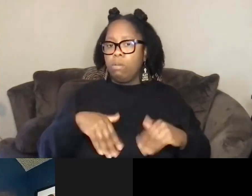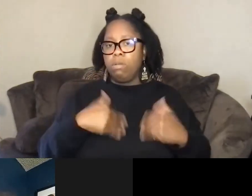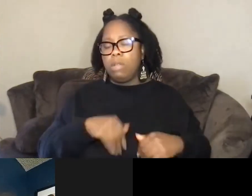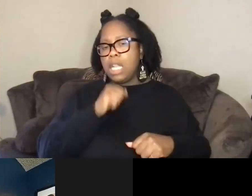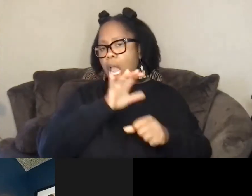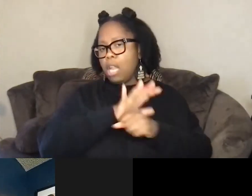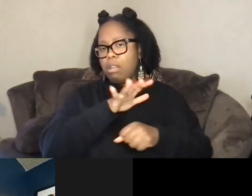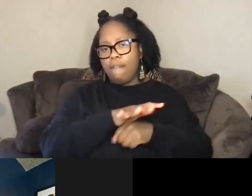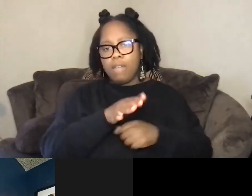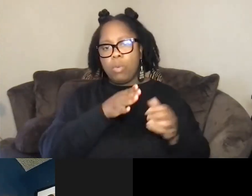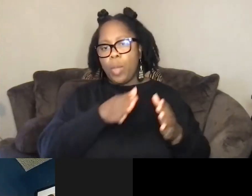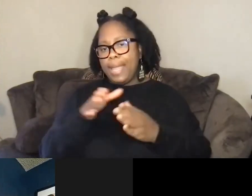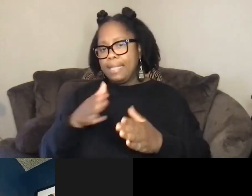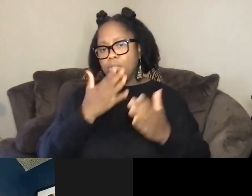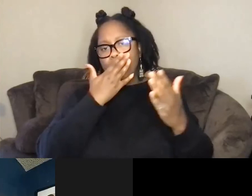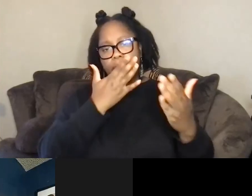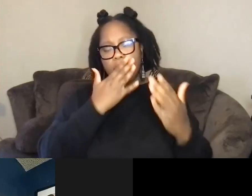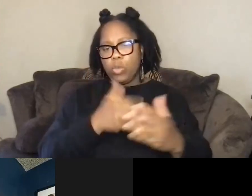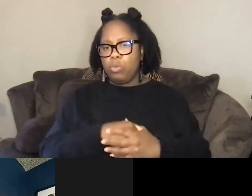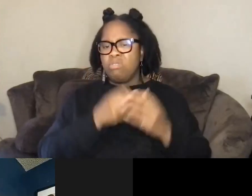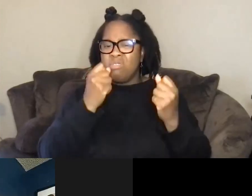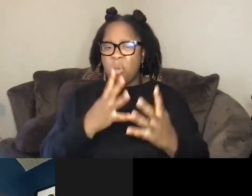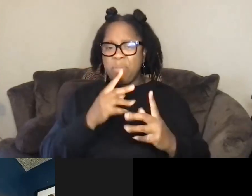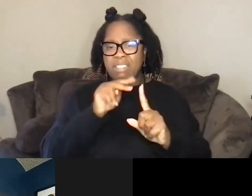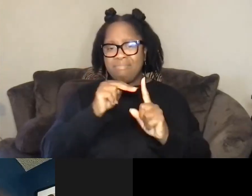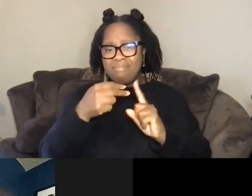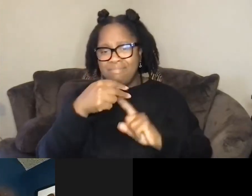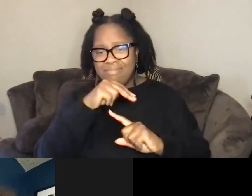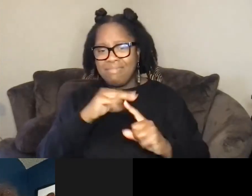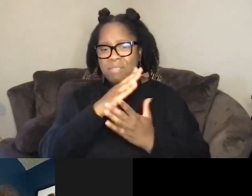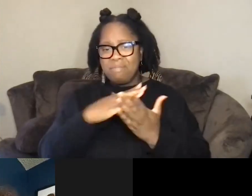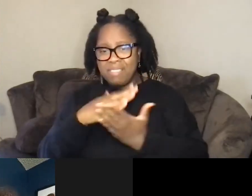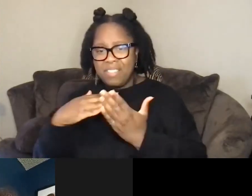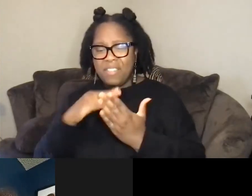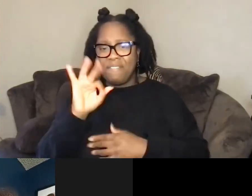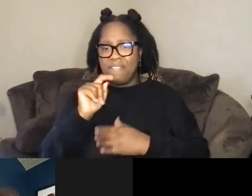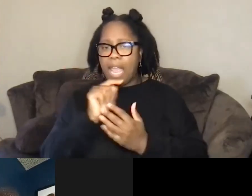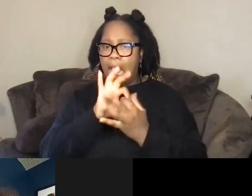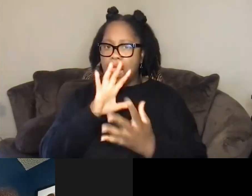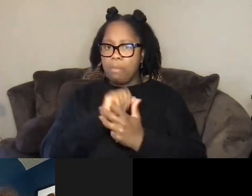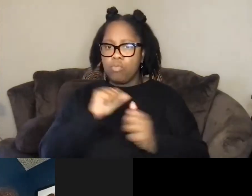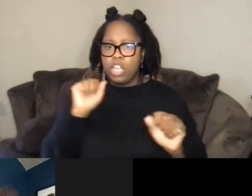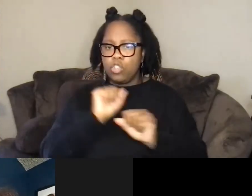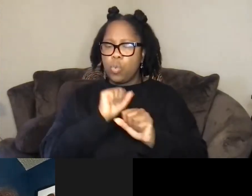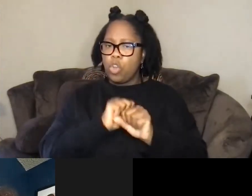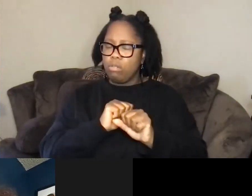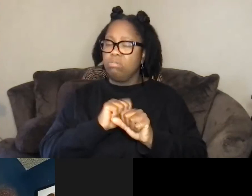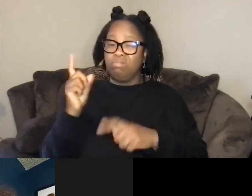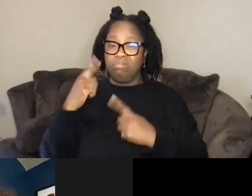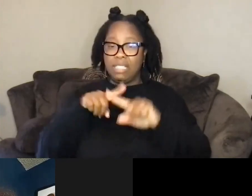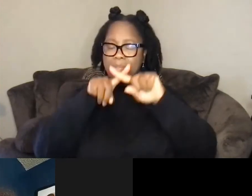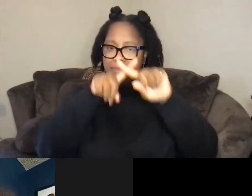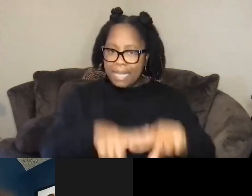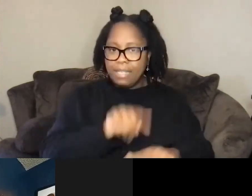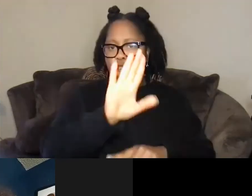are so many aspects of fat liberation work that have been so dependent over the years on the great legal advice